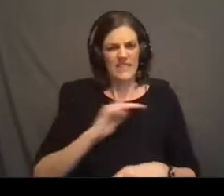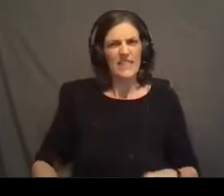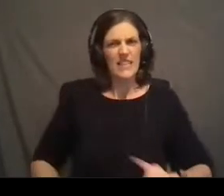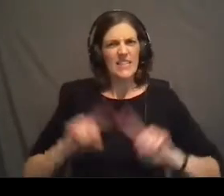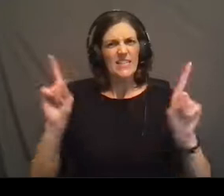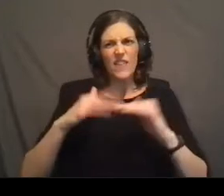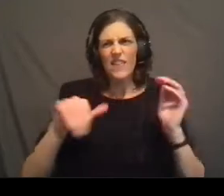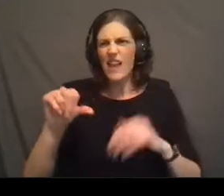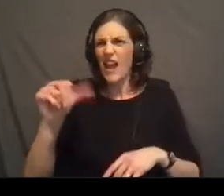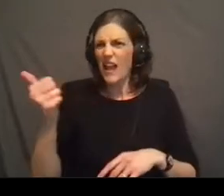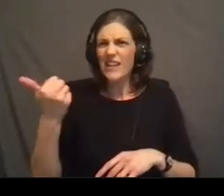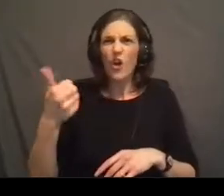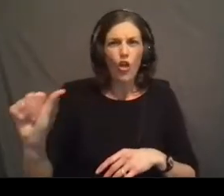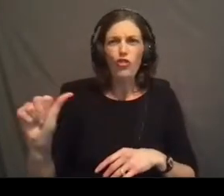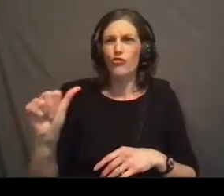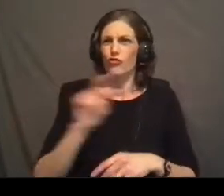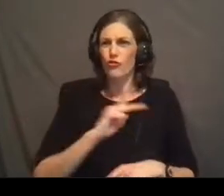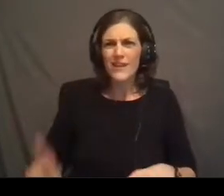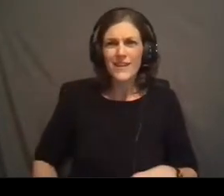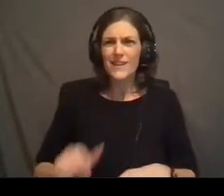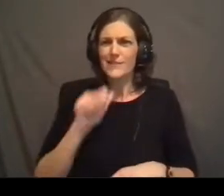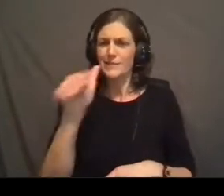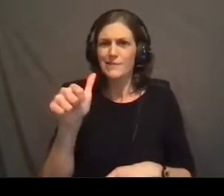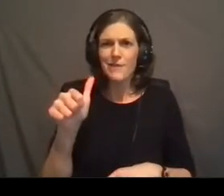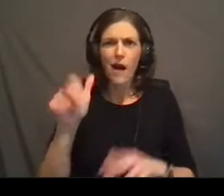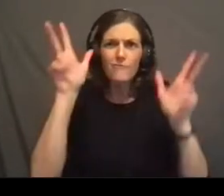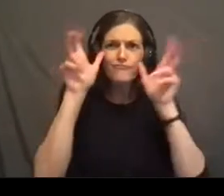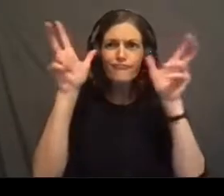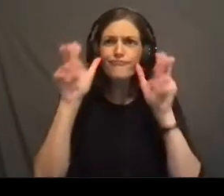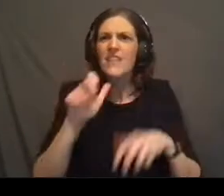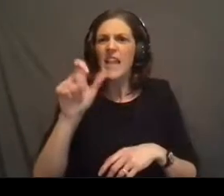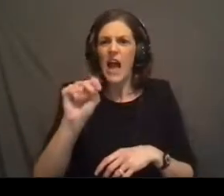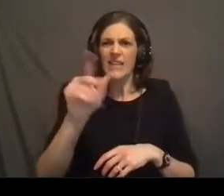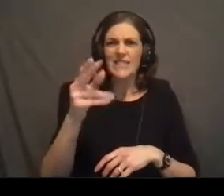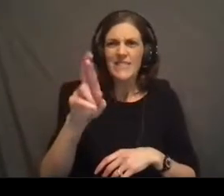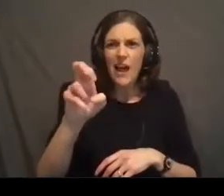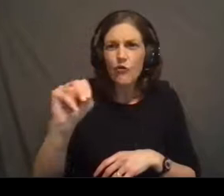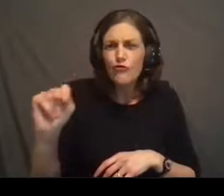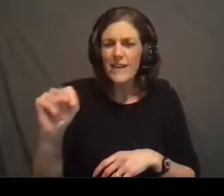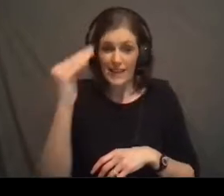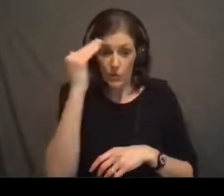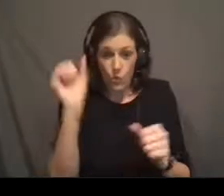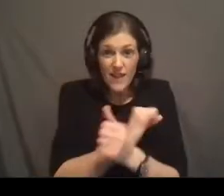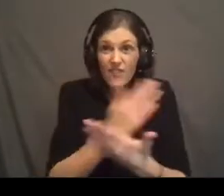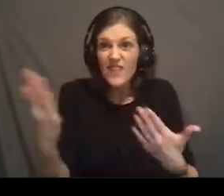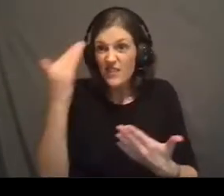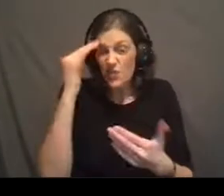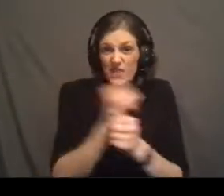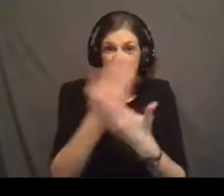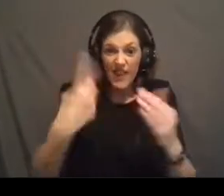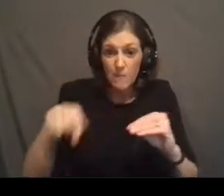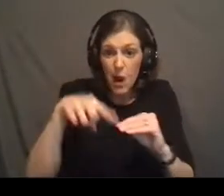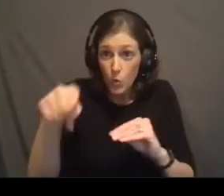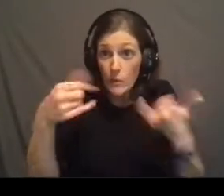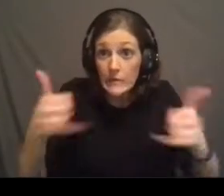than any other king. He's not corrupt. He's not a tyrant. He's a king who knows everything. He knows everything about you and still loves